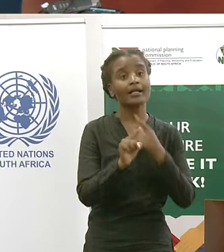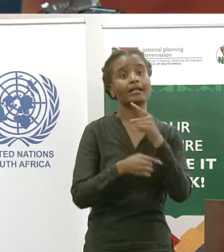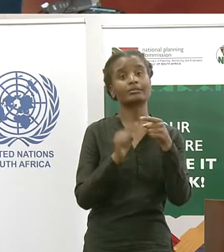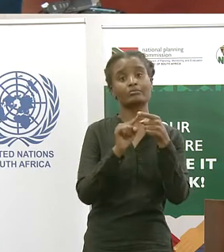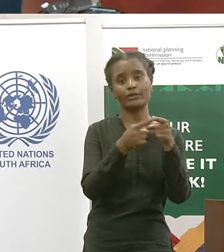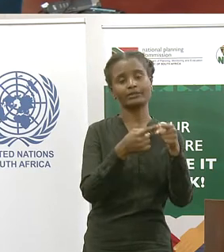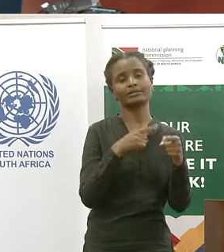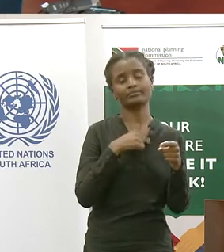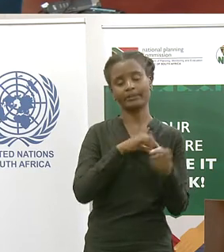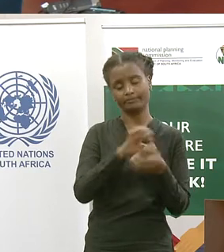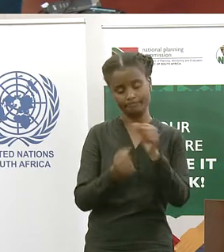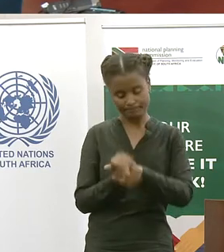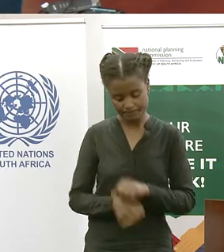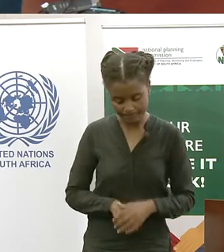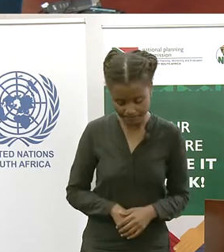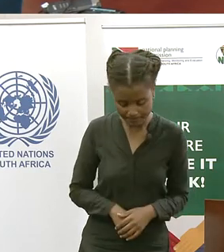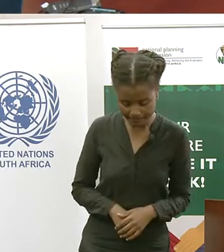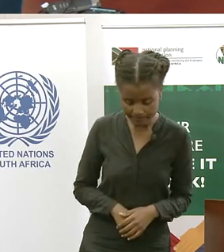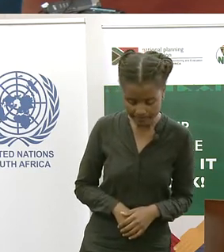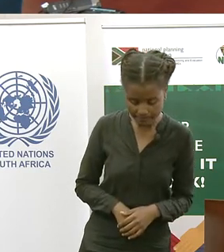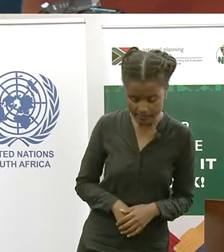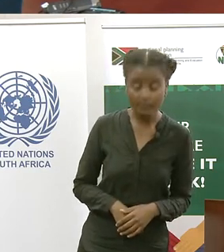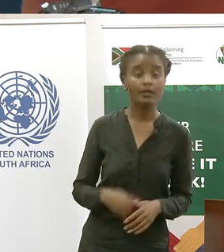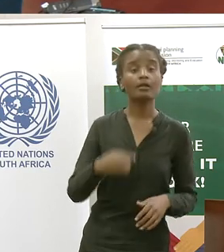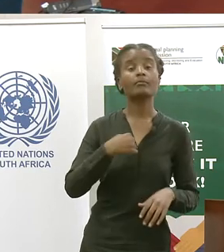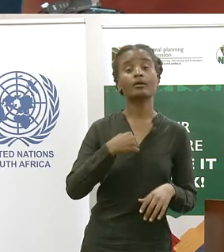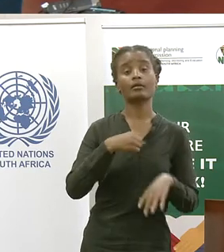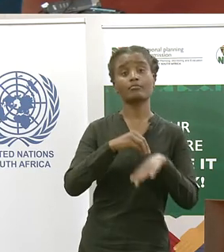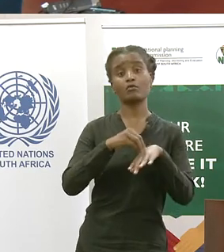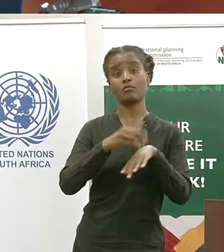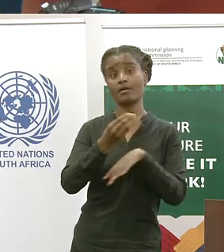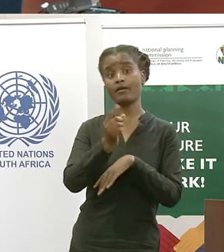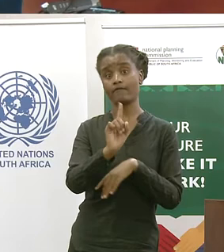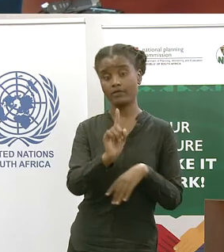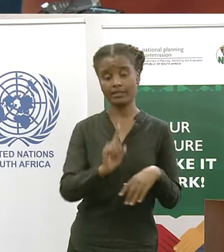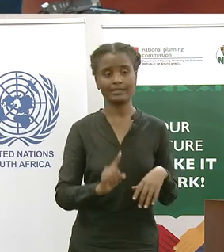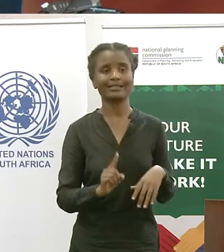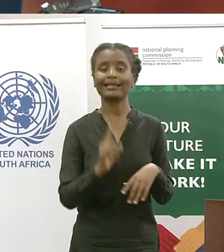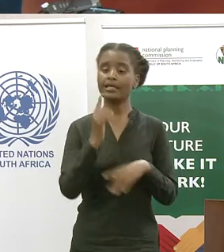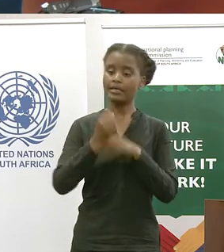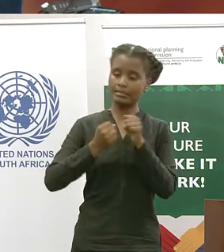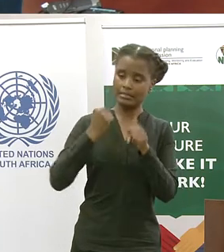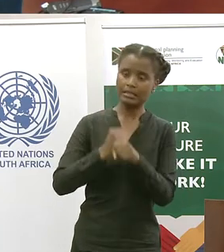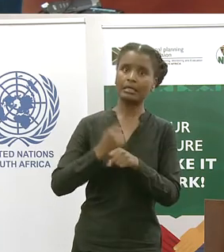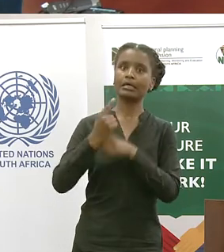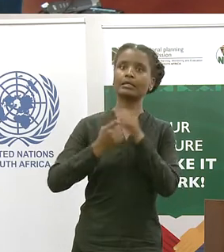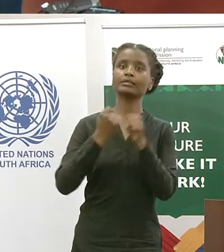is I'm having a problem with one thing that we do every year in and year out, and it